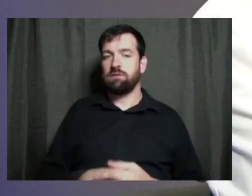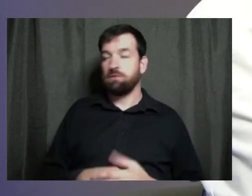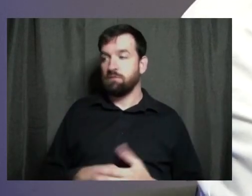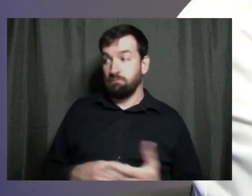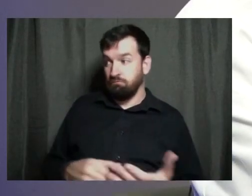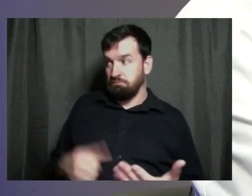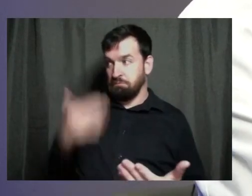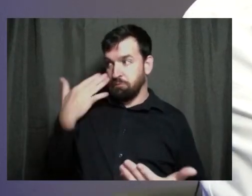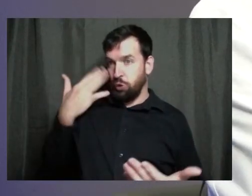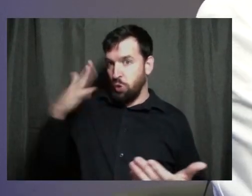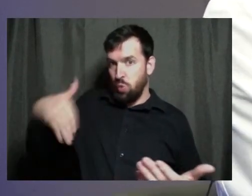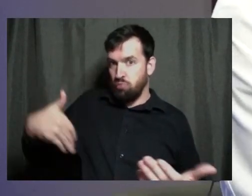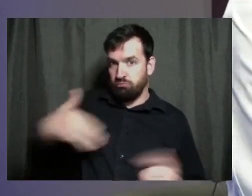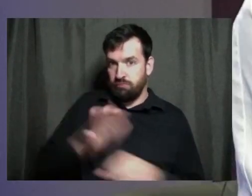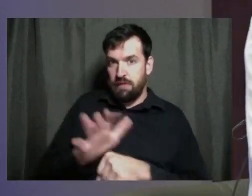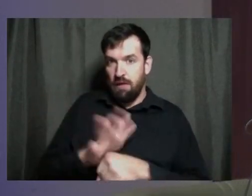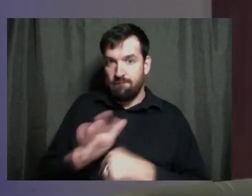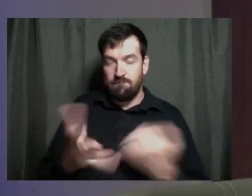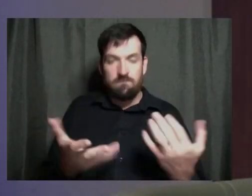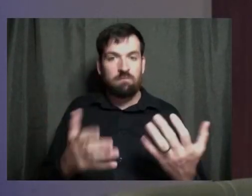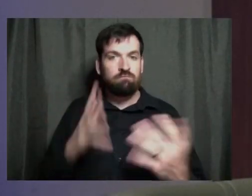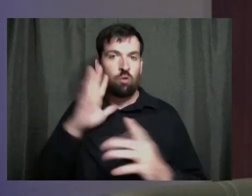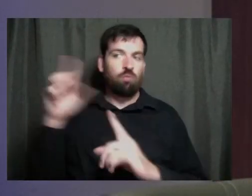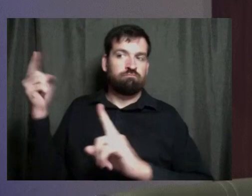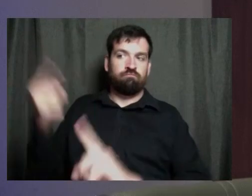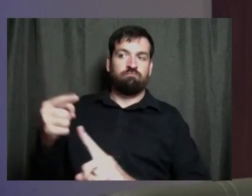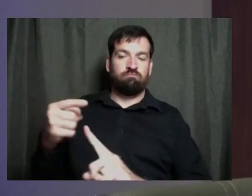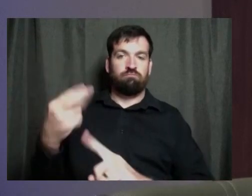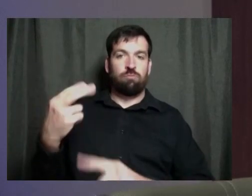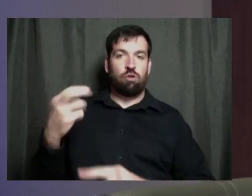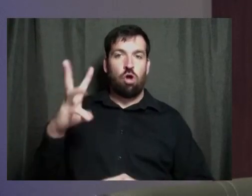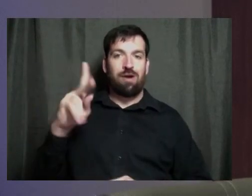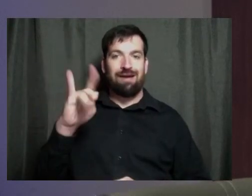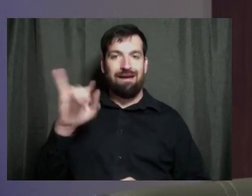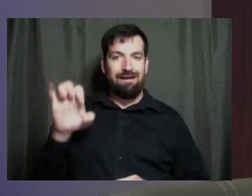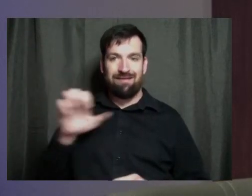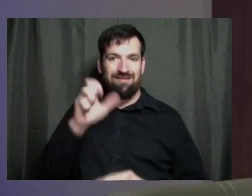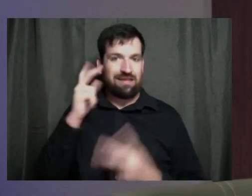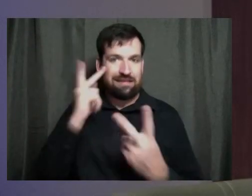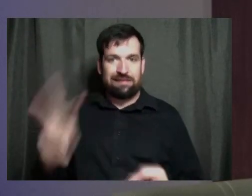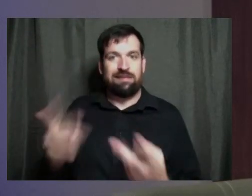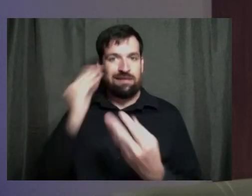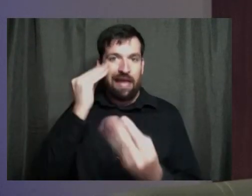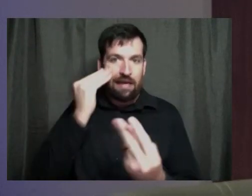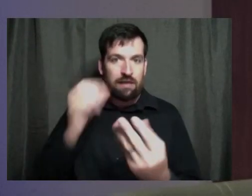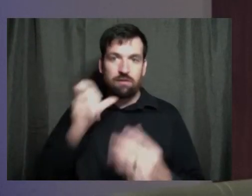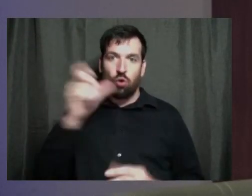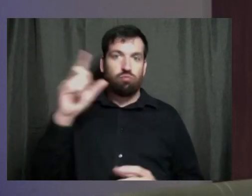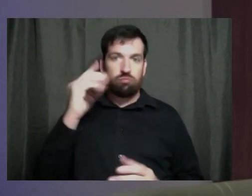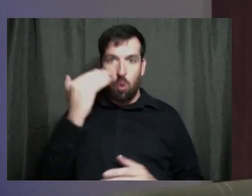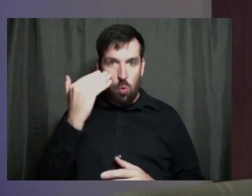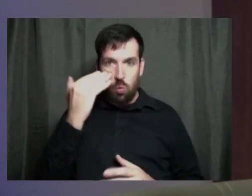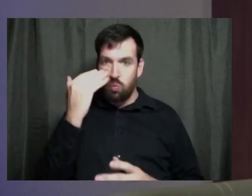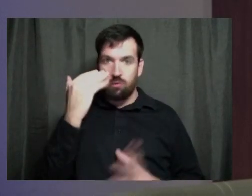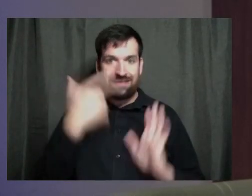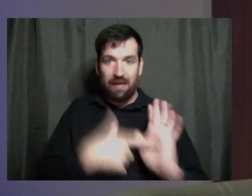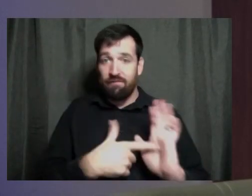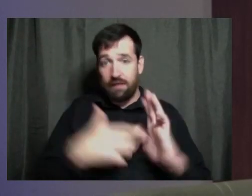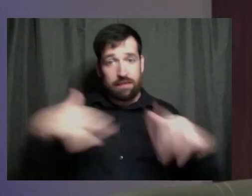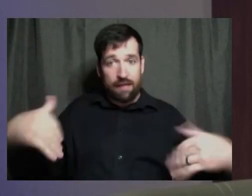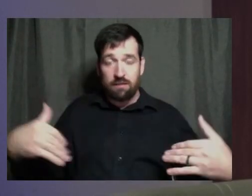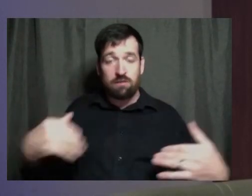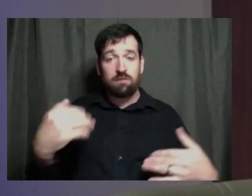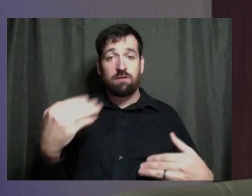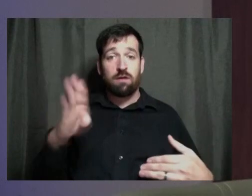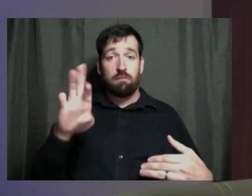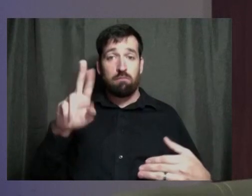about it yet, and that's part of, to your point, Hawkeye, we haven't really seen the data. We don't really know all the side effects of it yet. Merck says it's safe, but